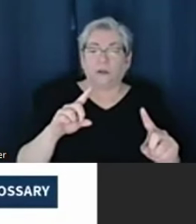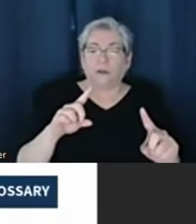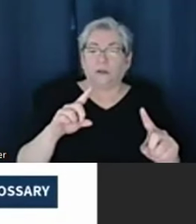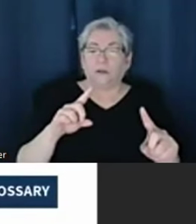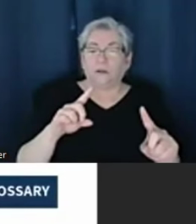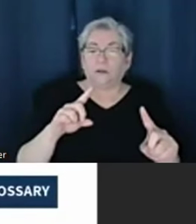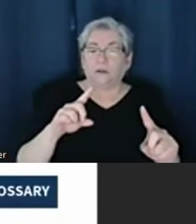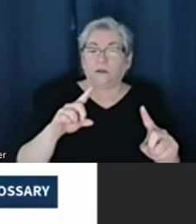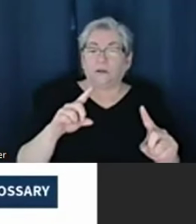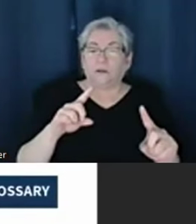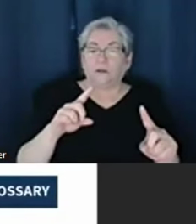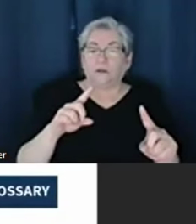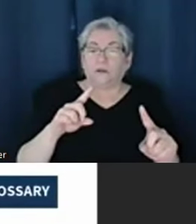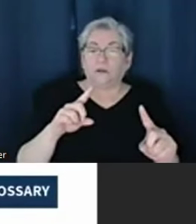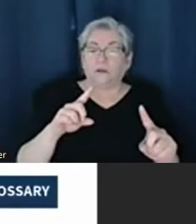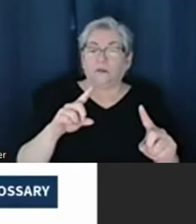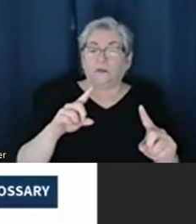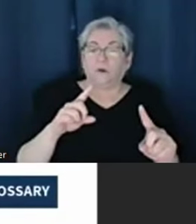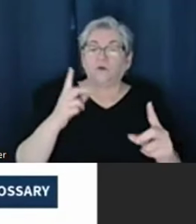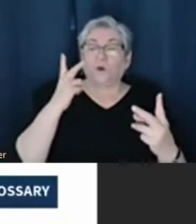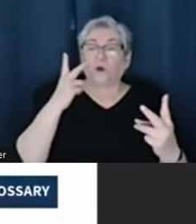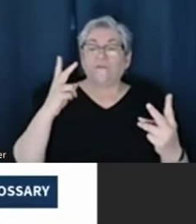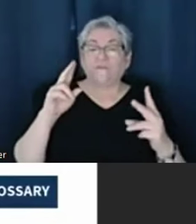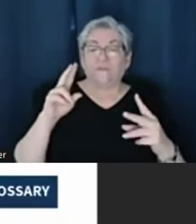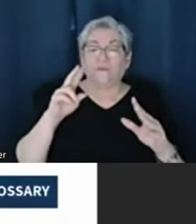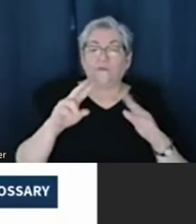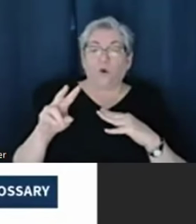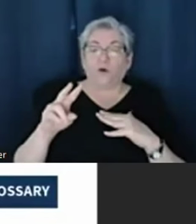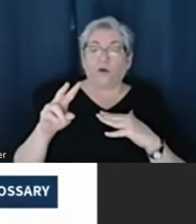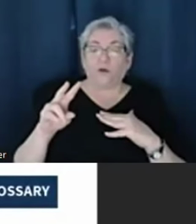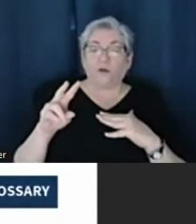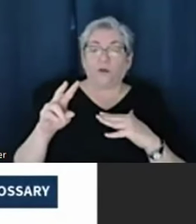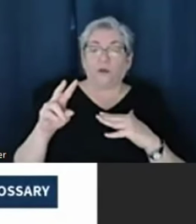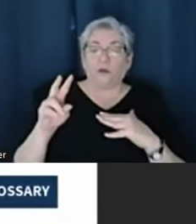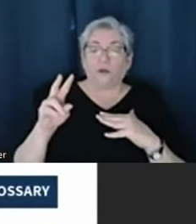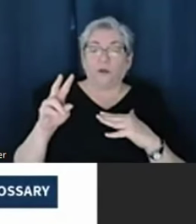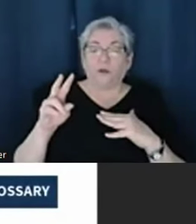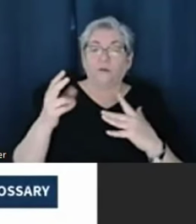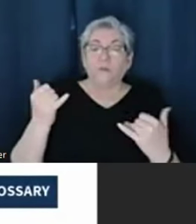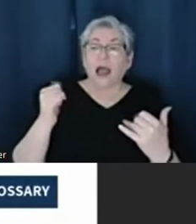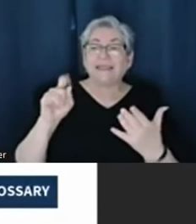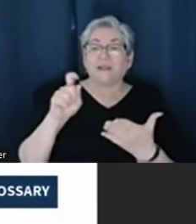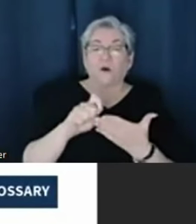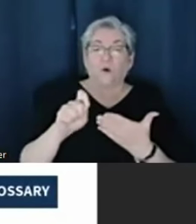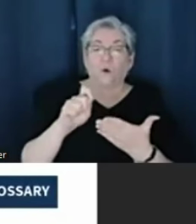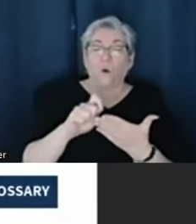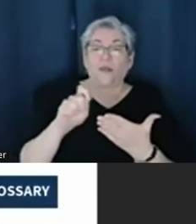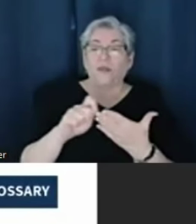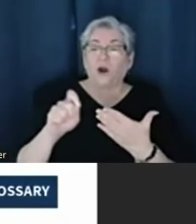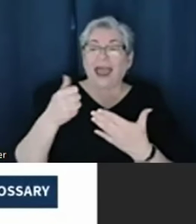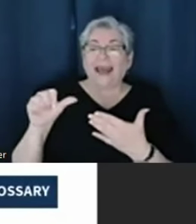and look forward to keeping it up to date. I will say, as the author, that if there are any local